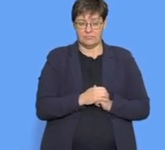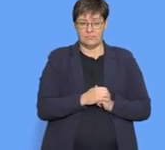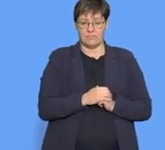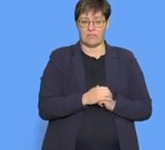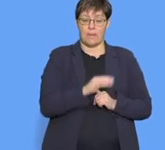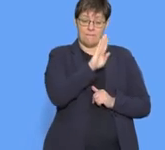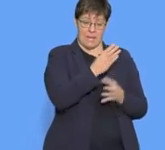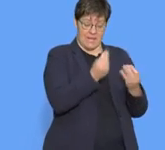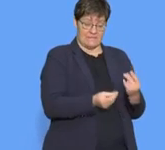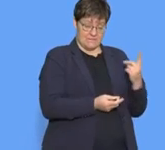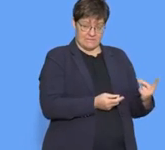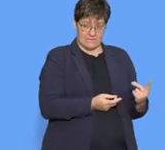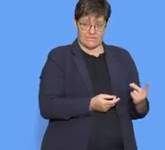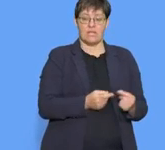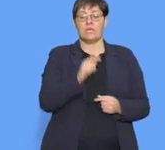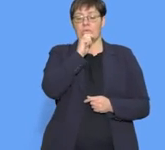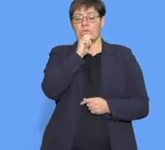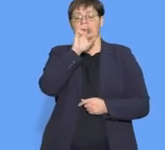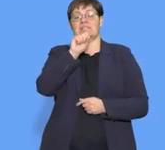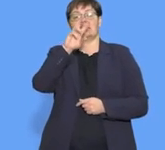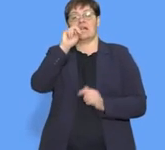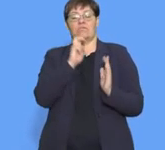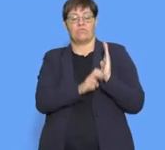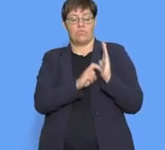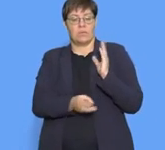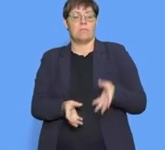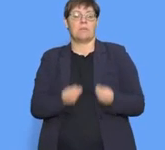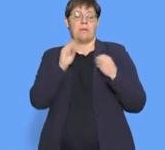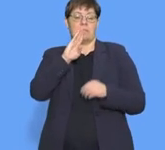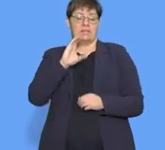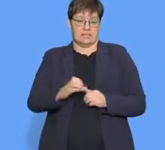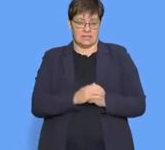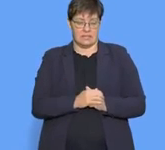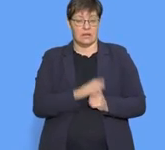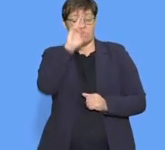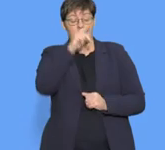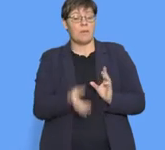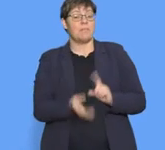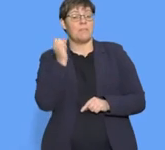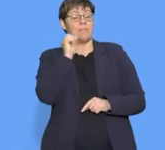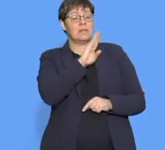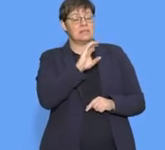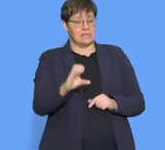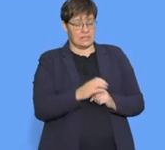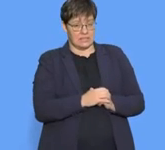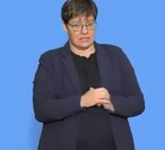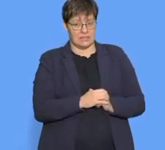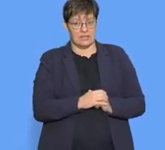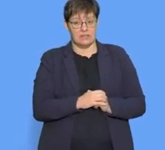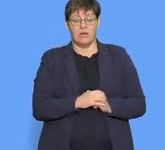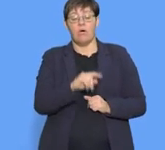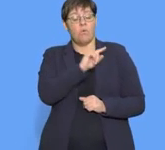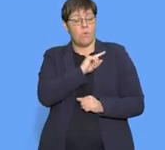Okay, now that we have B, we're going to use the sine rule to find BC. And again, remember, we're finding BC, or we're finding little